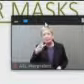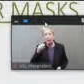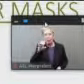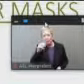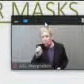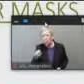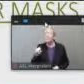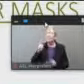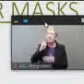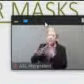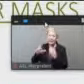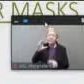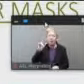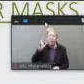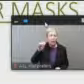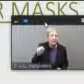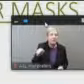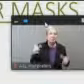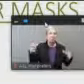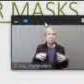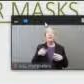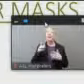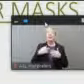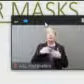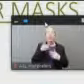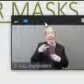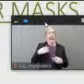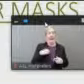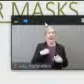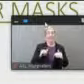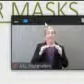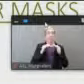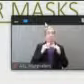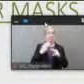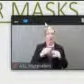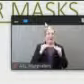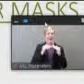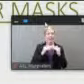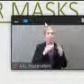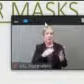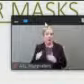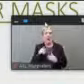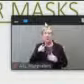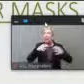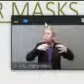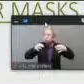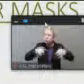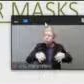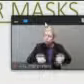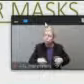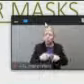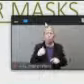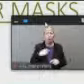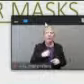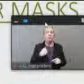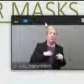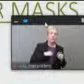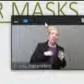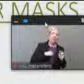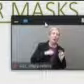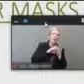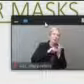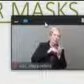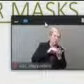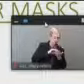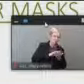Secretary Collins, presented this equity plan in even more detail than you've seen. And every single secretary